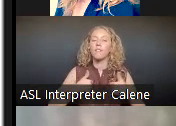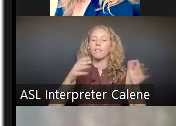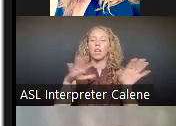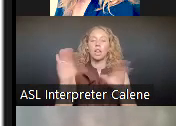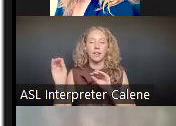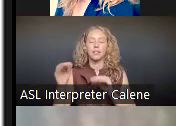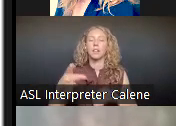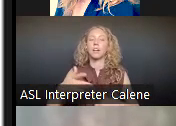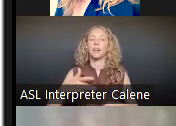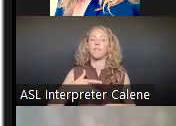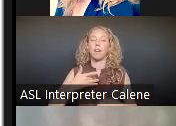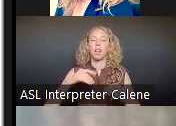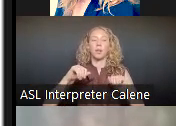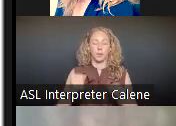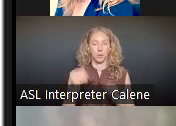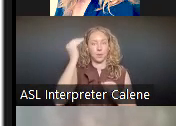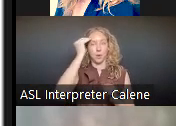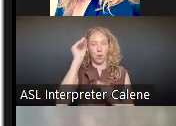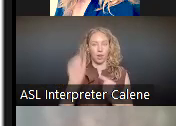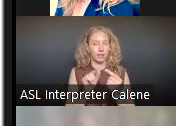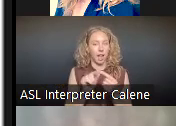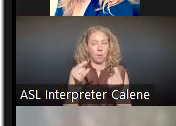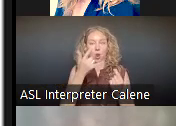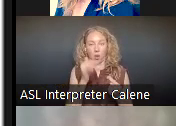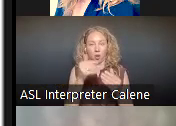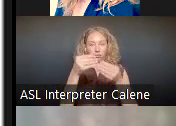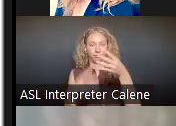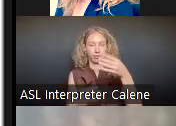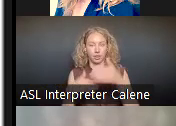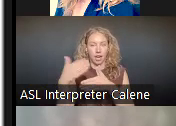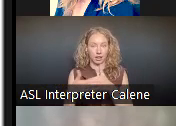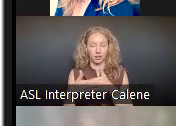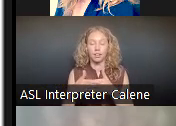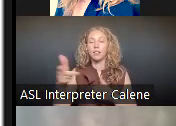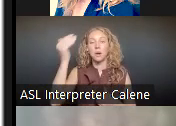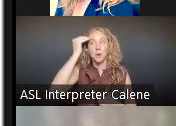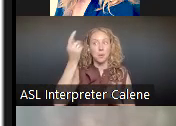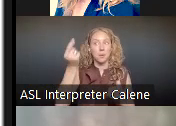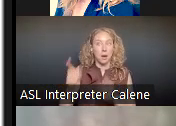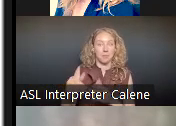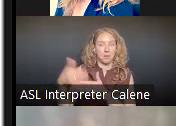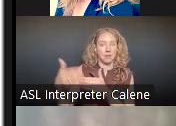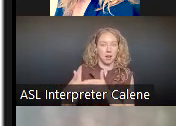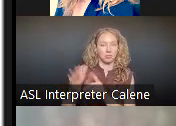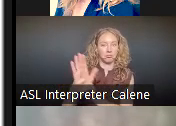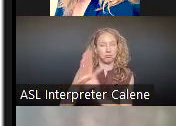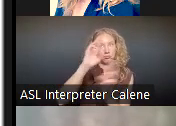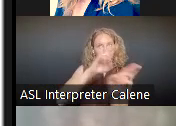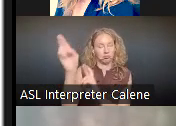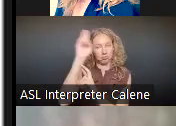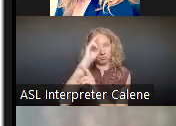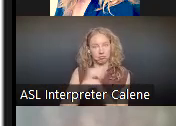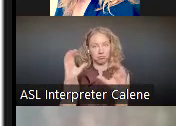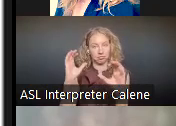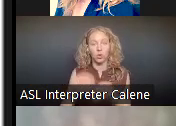a complete outline of next steps, right? So they know what is happening next, right? Who do